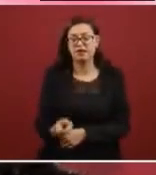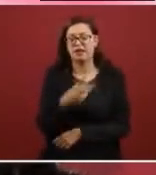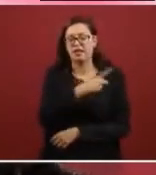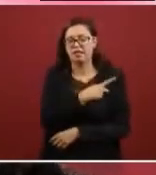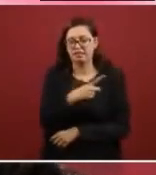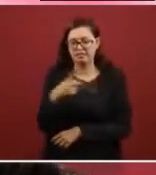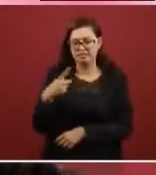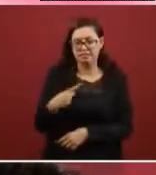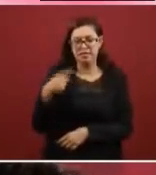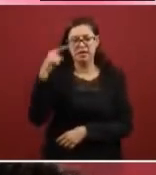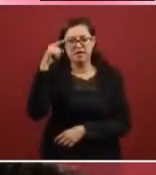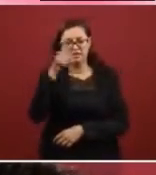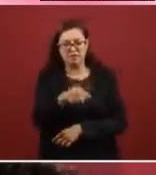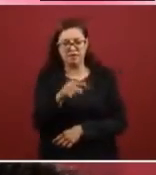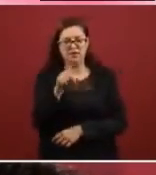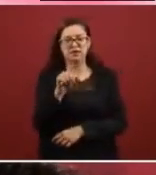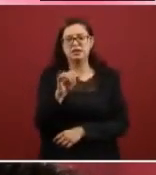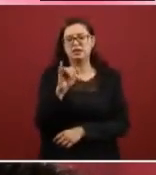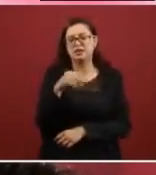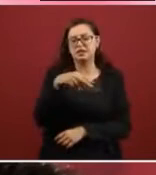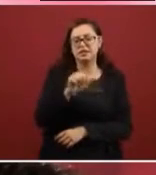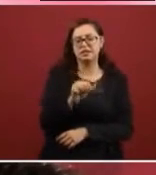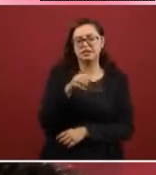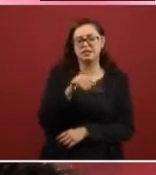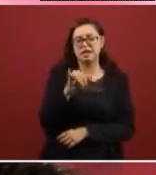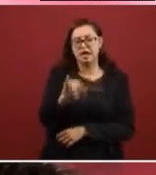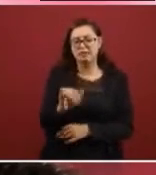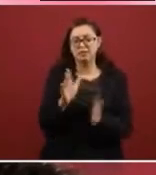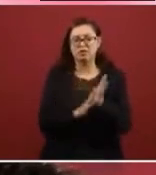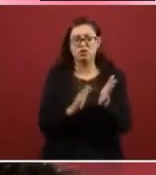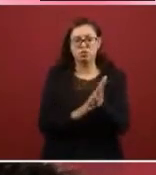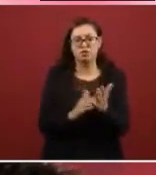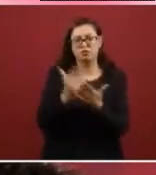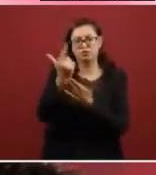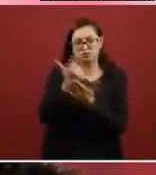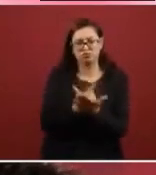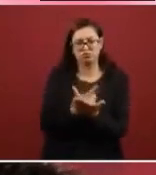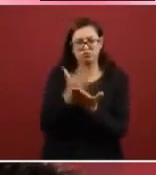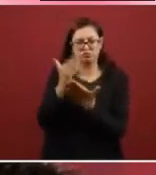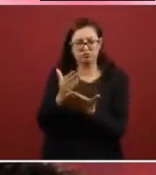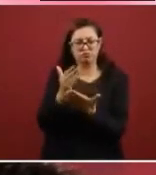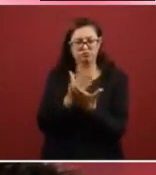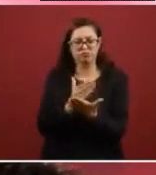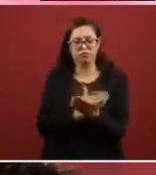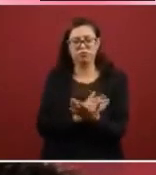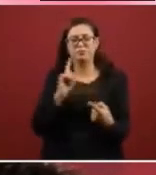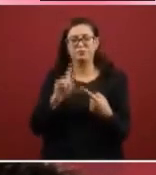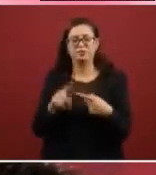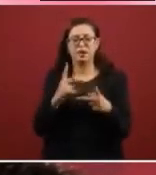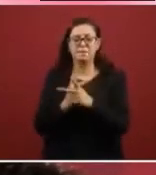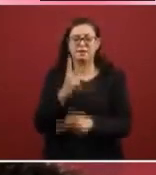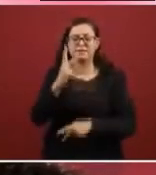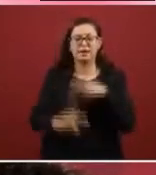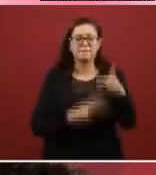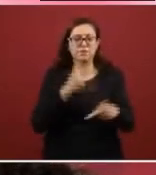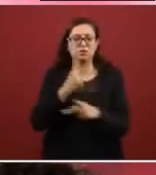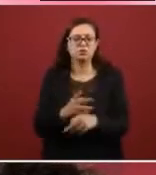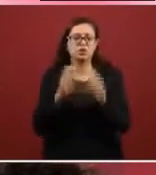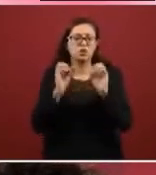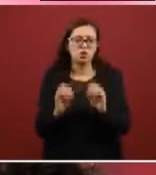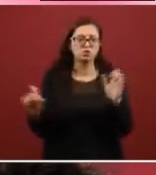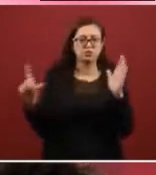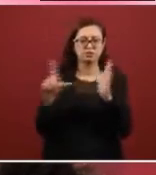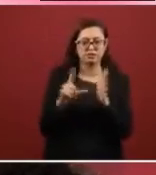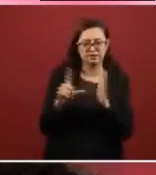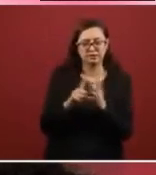revisión present, migratoria ante el INAMI los siguientes documentos. The following documents. Inciso A, pasaporte o documento de identidad. Passport,